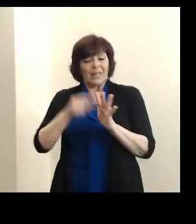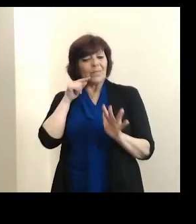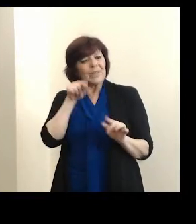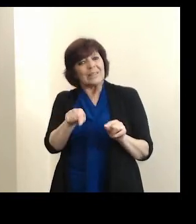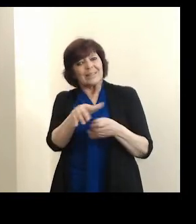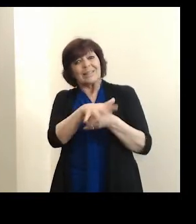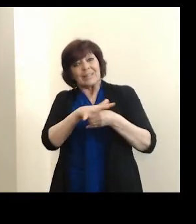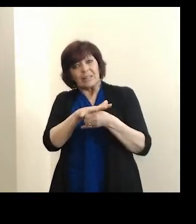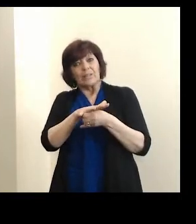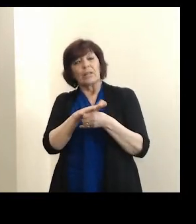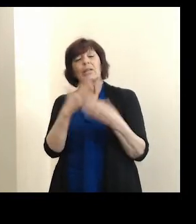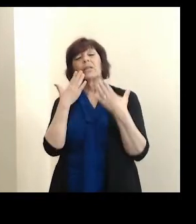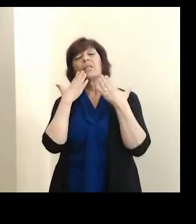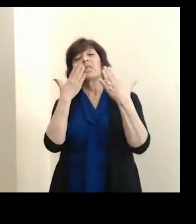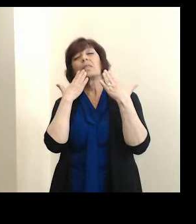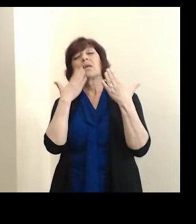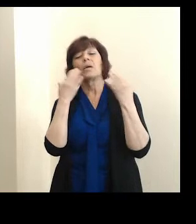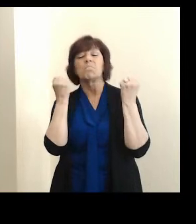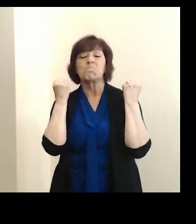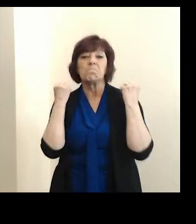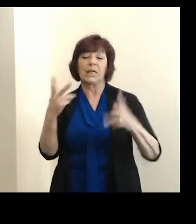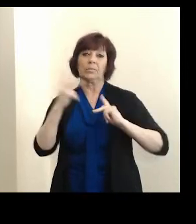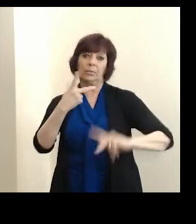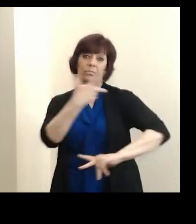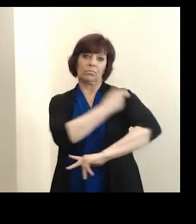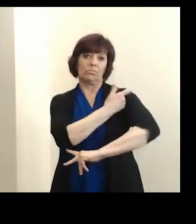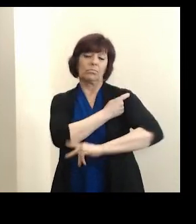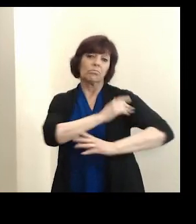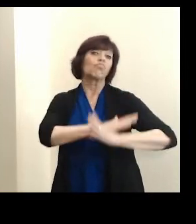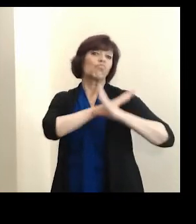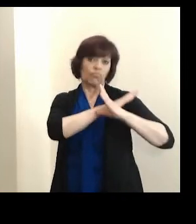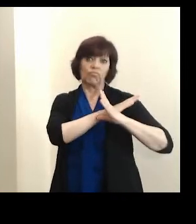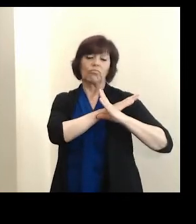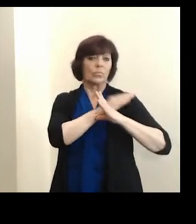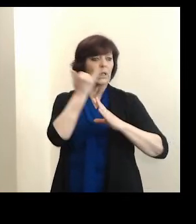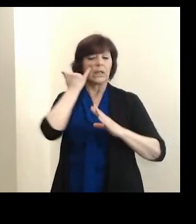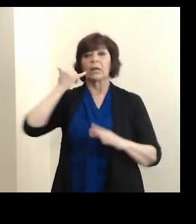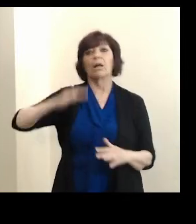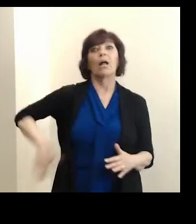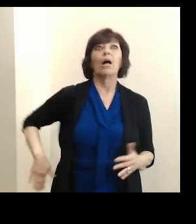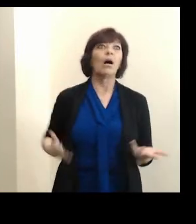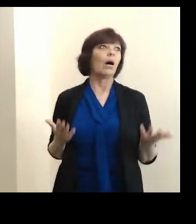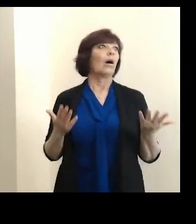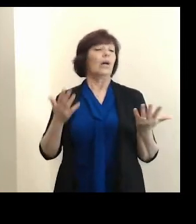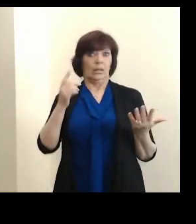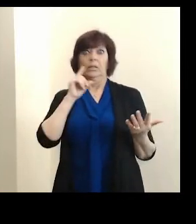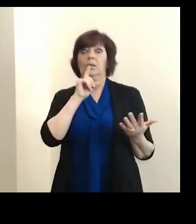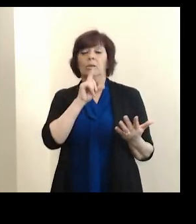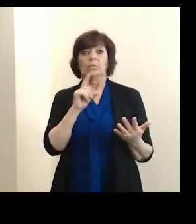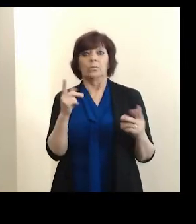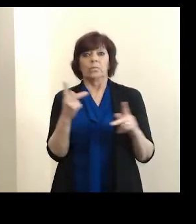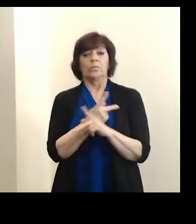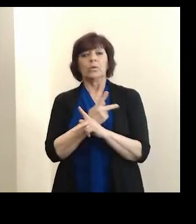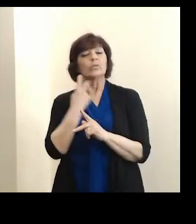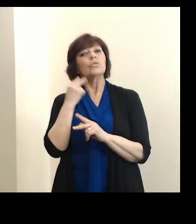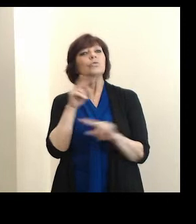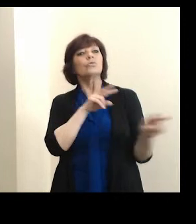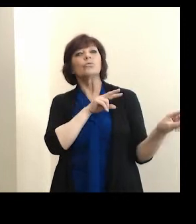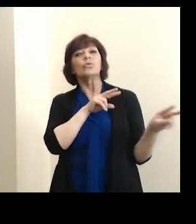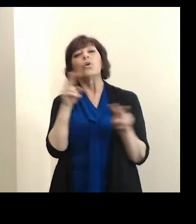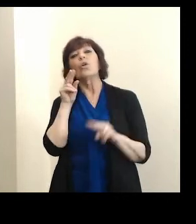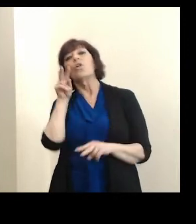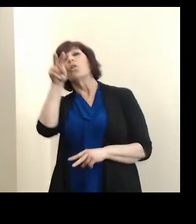weeks. Thankfully, we've vaccinated a lot of people in our community, because if we hadn't, I'd be very concerned. And all you got to do is look across the